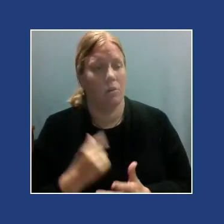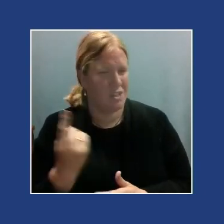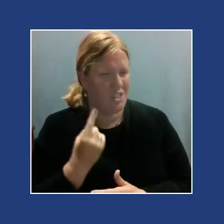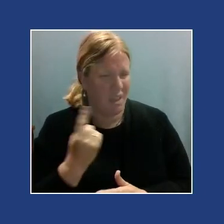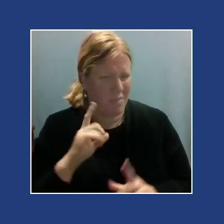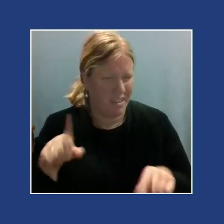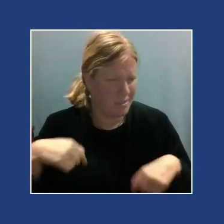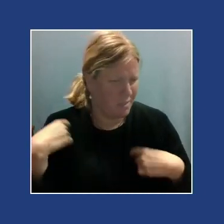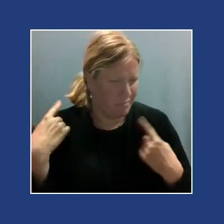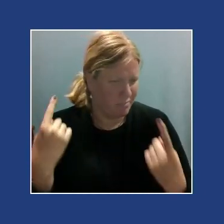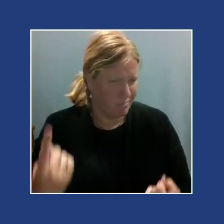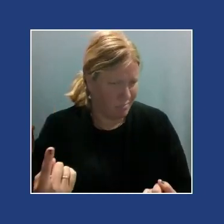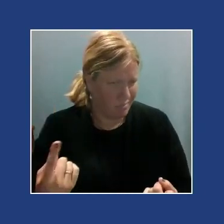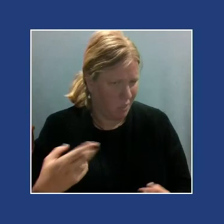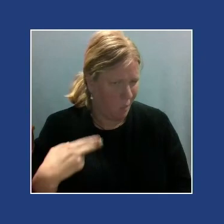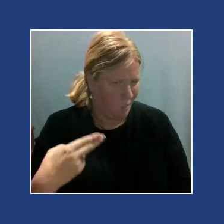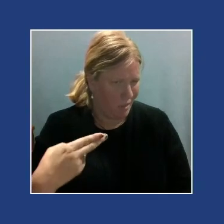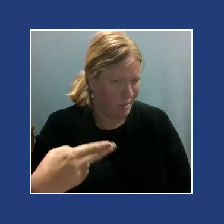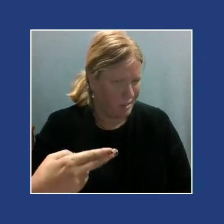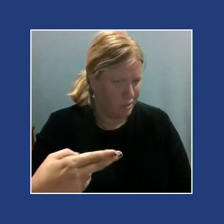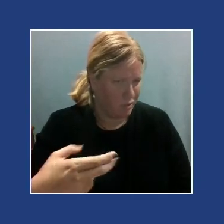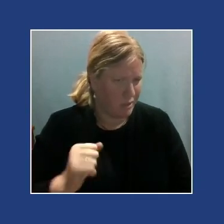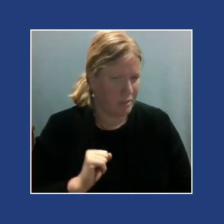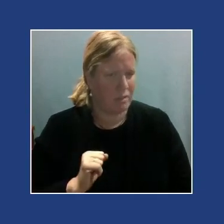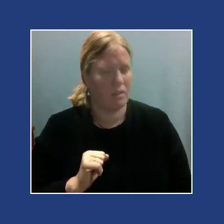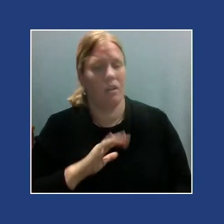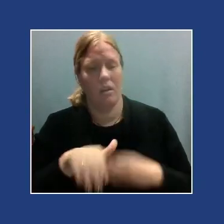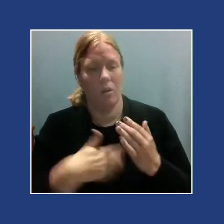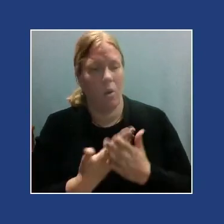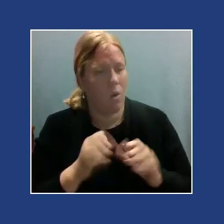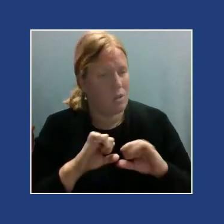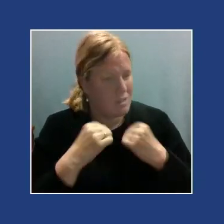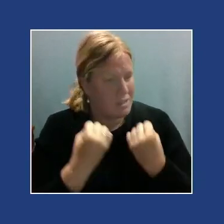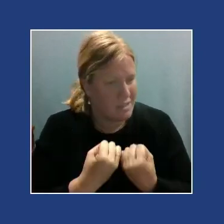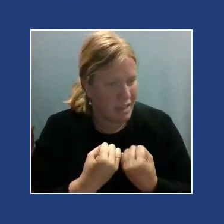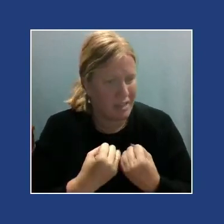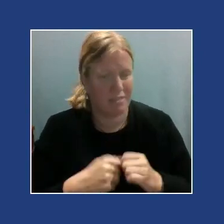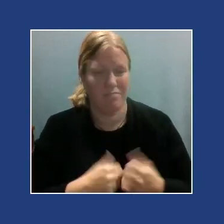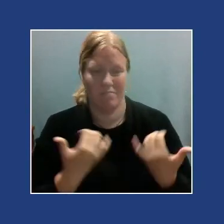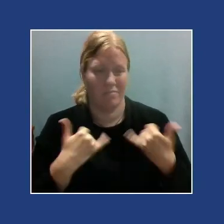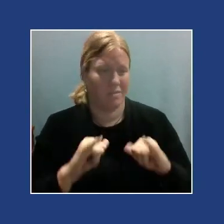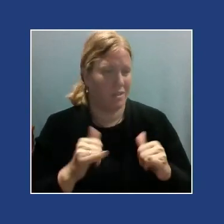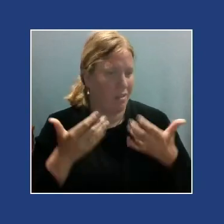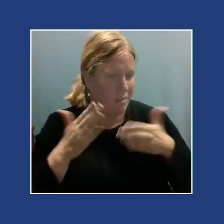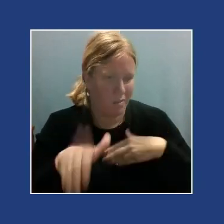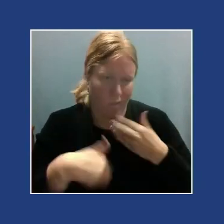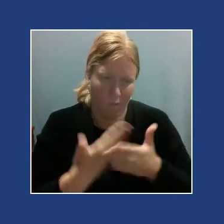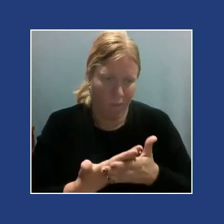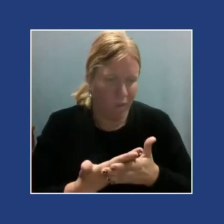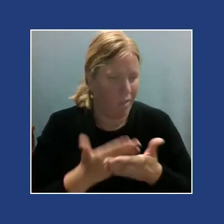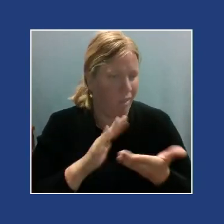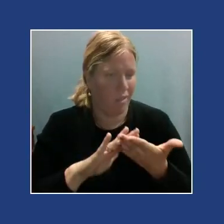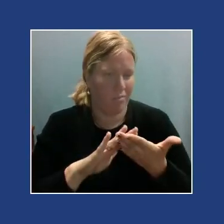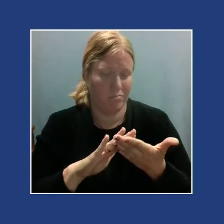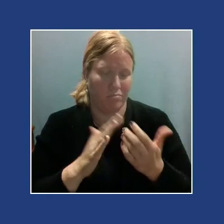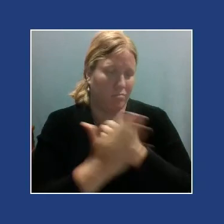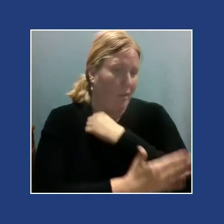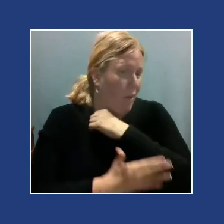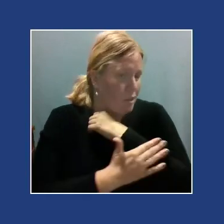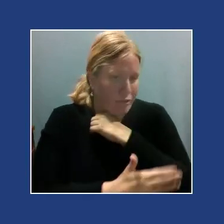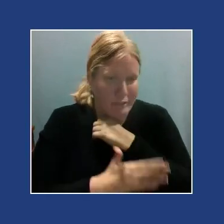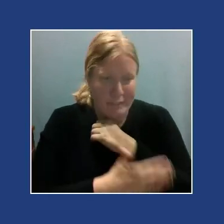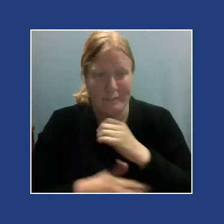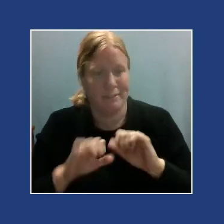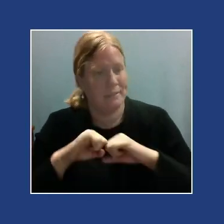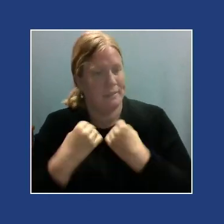throughout history in all societies and still exists in all countries and in all societies. It's the extent to which the